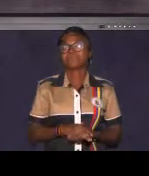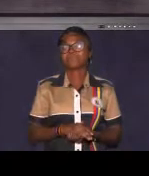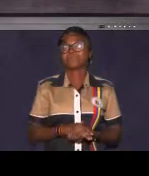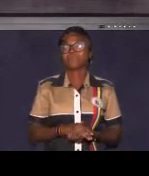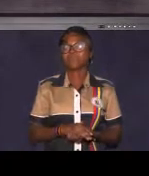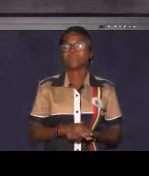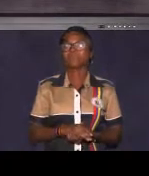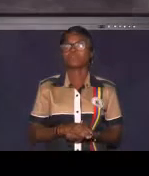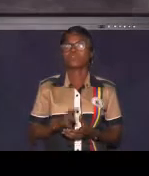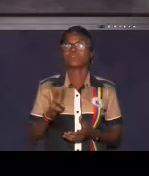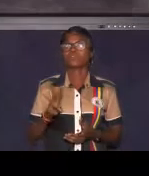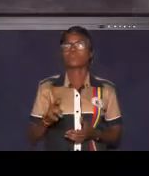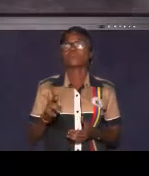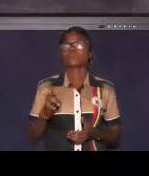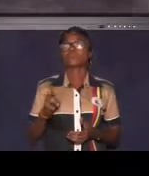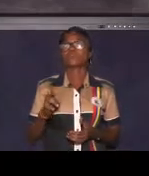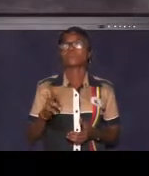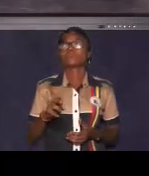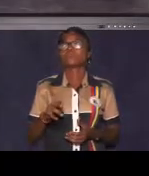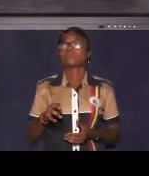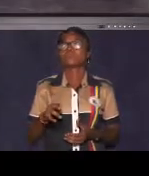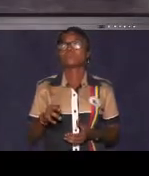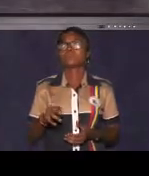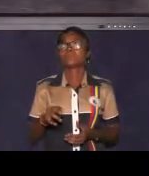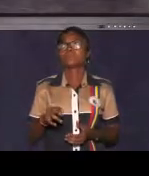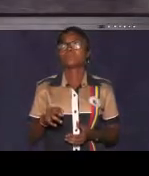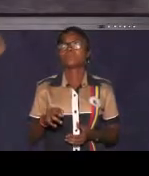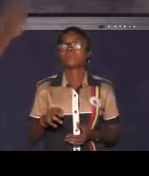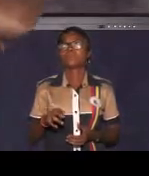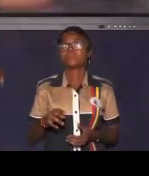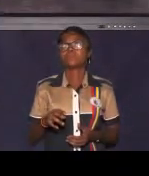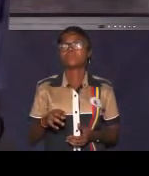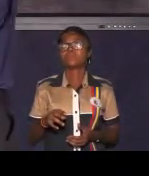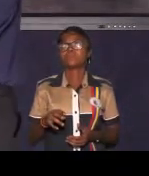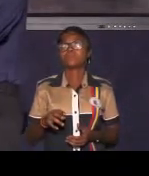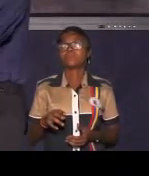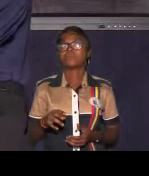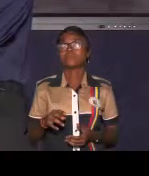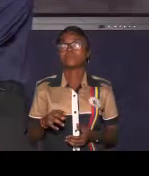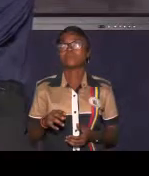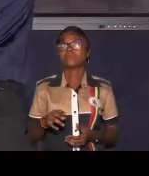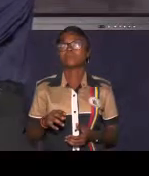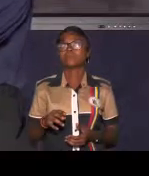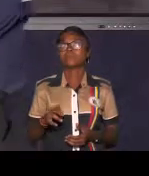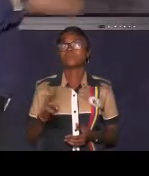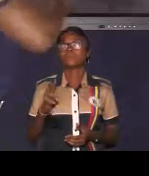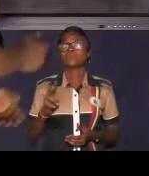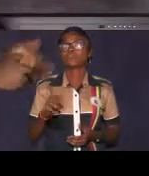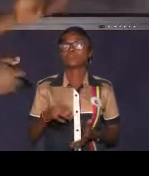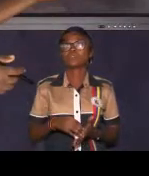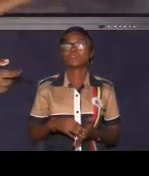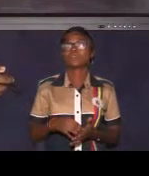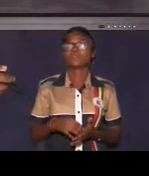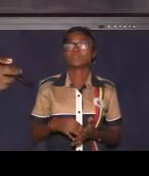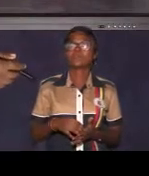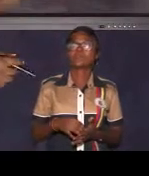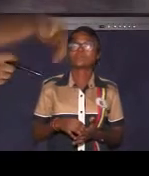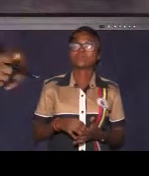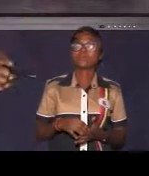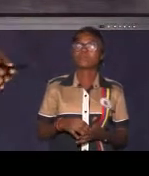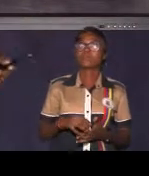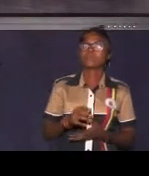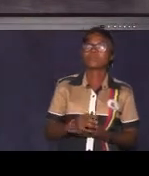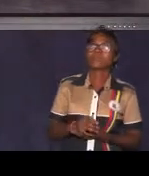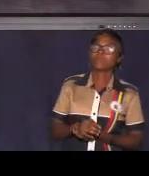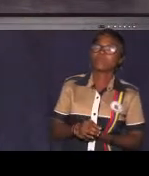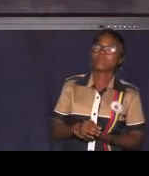first prime number and it can divide. 2 goes in 3 one time, regroup 1 here. 2 goes in 12 6 times, then in